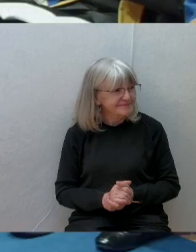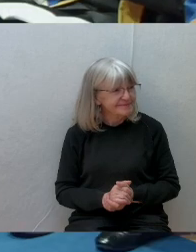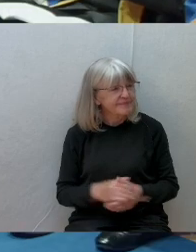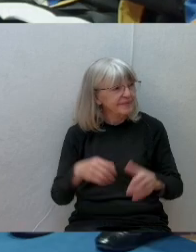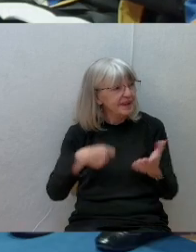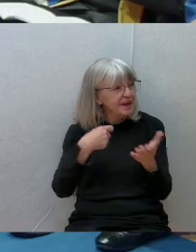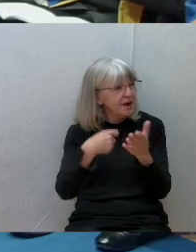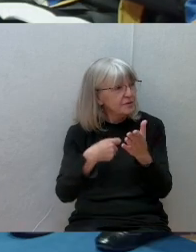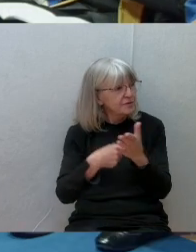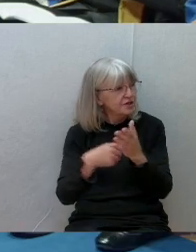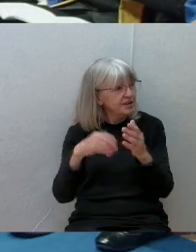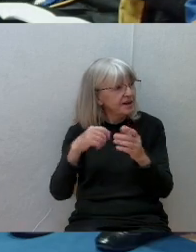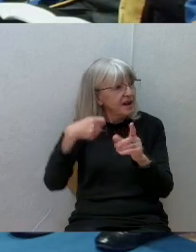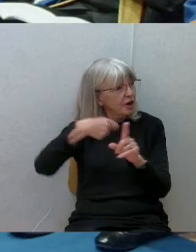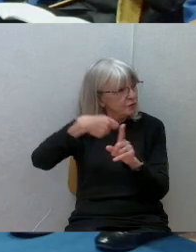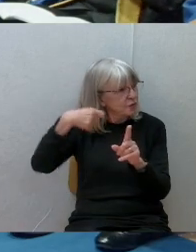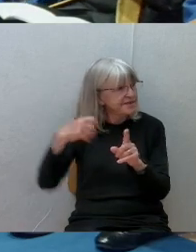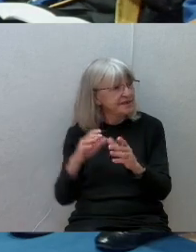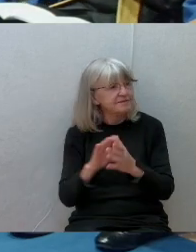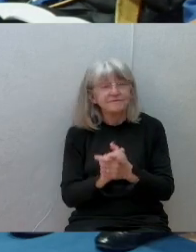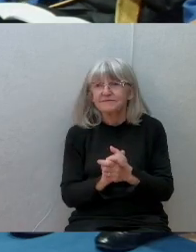Regina Carotti.